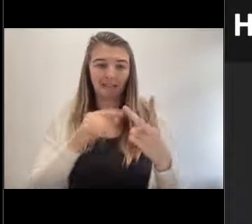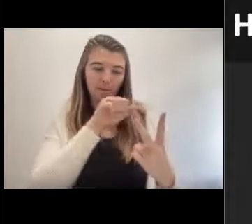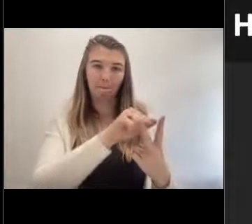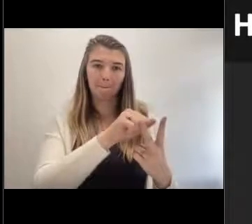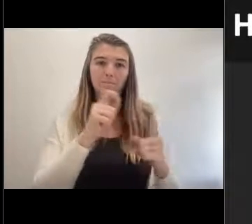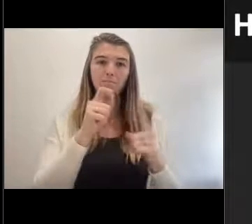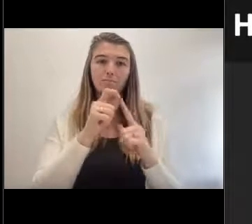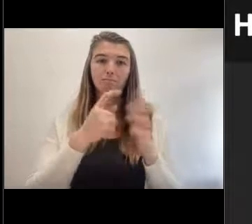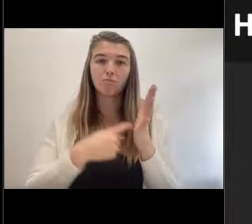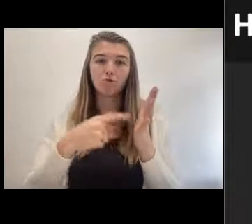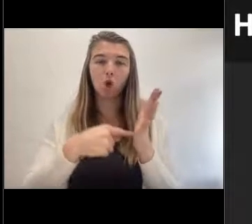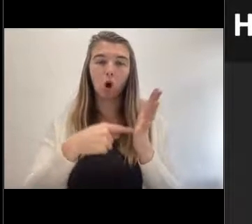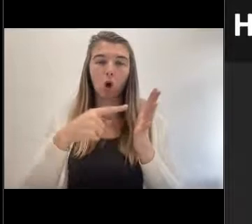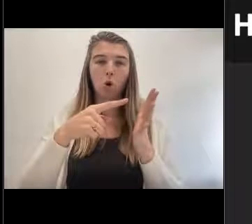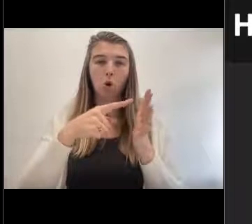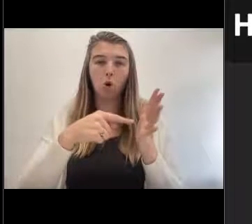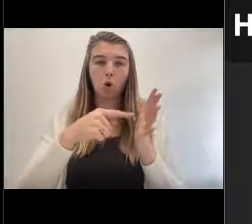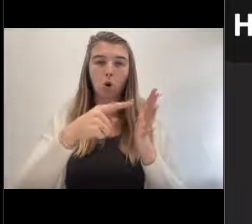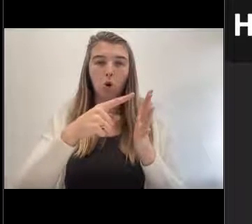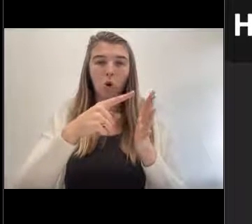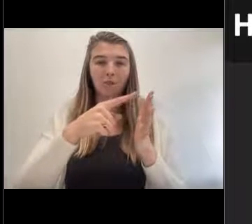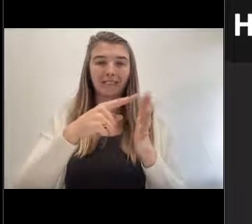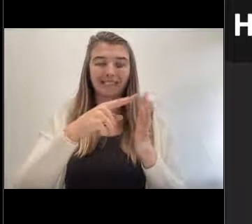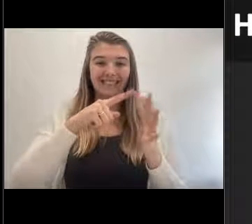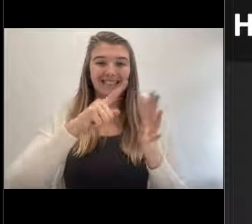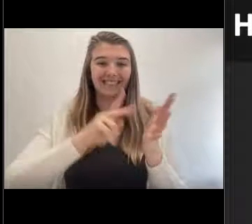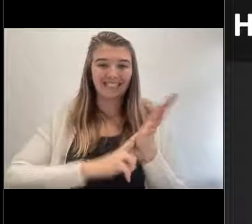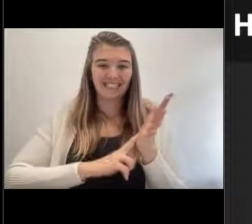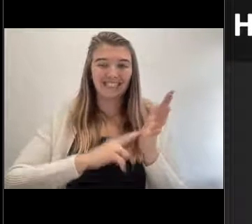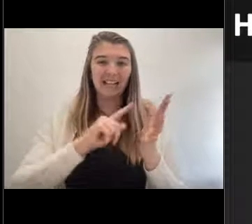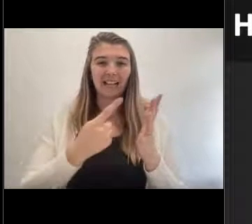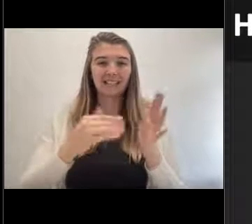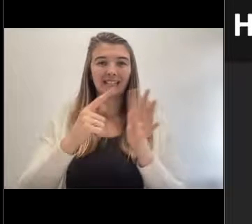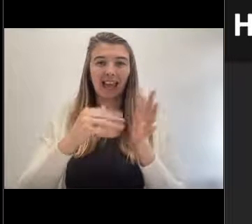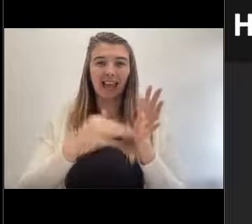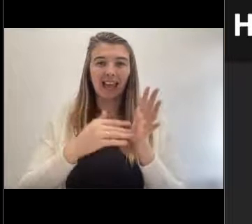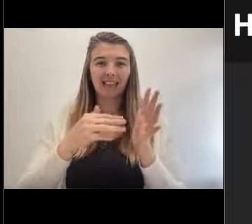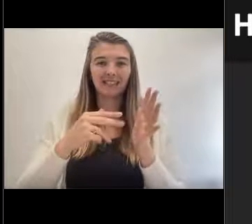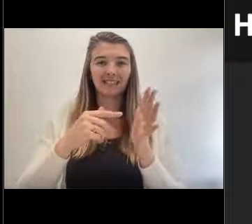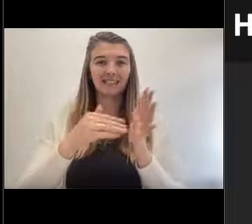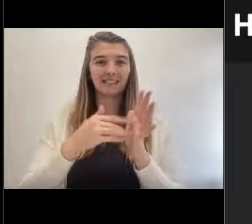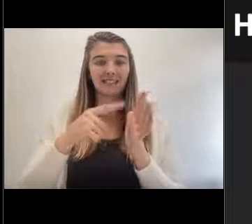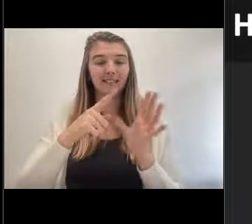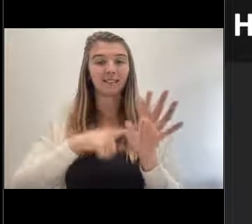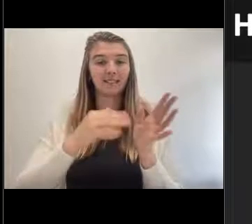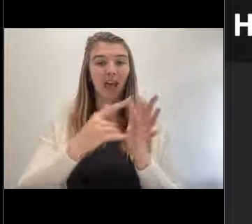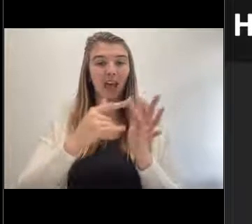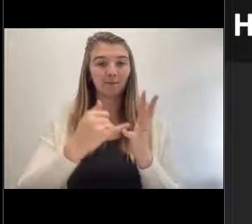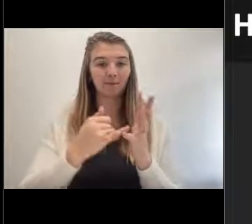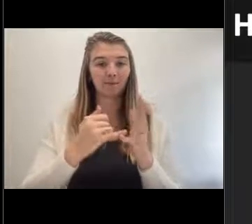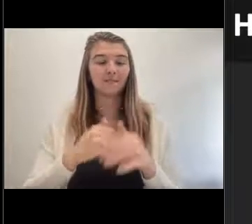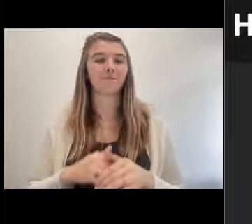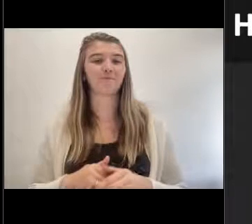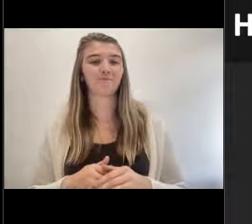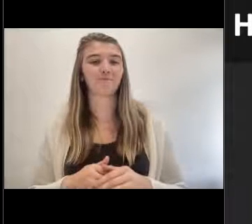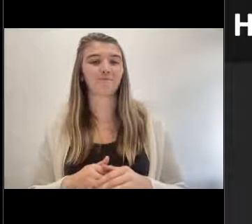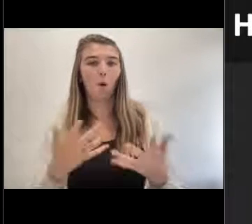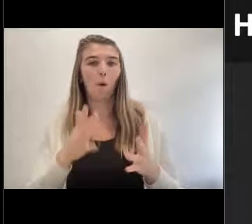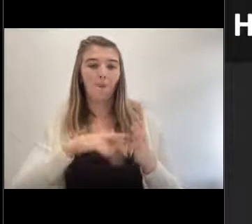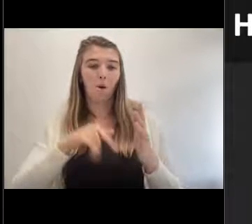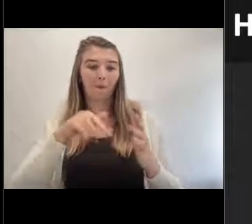for degradation using proteomics. So through this combined approach, we were able to get this overall picture of PET